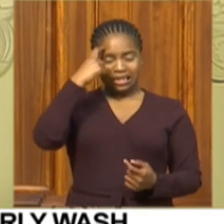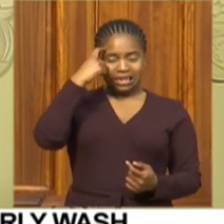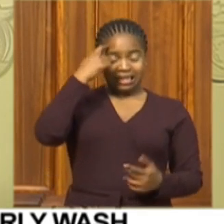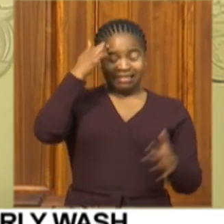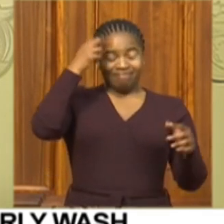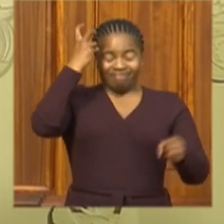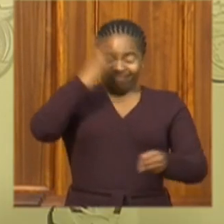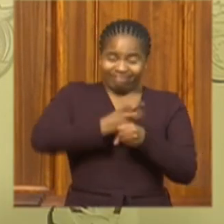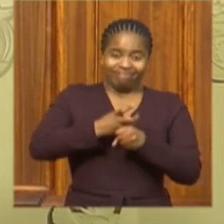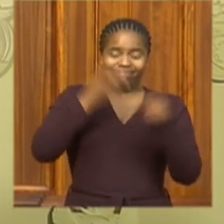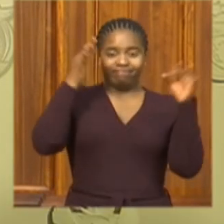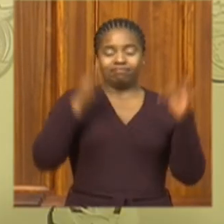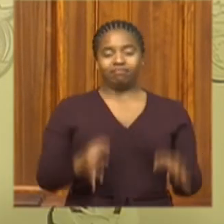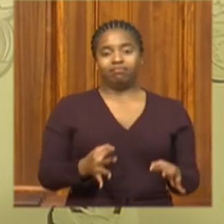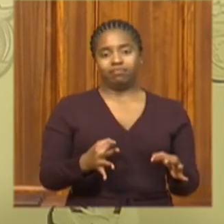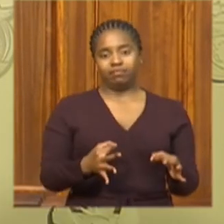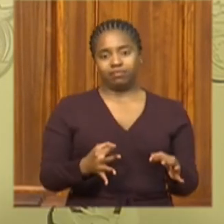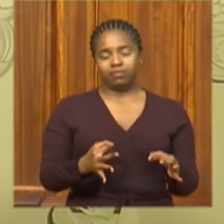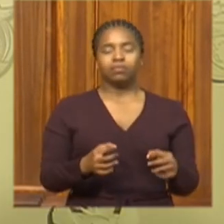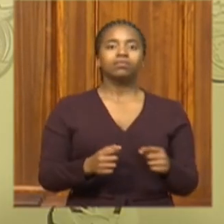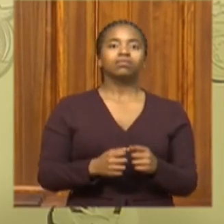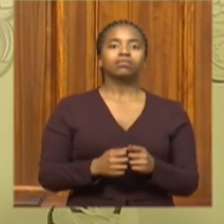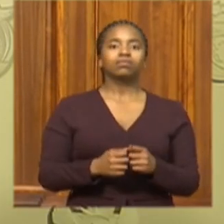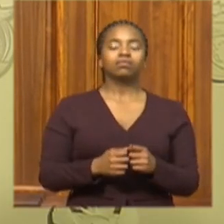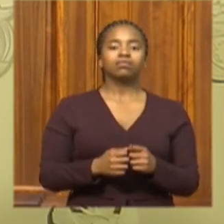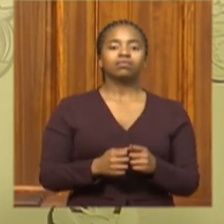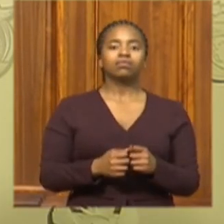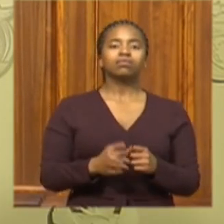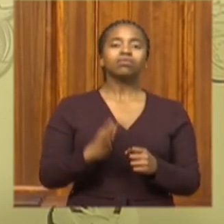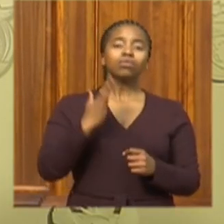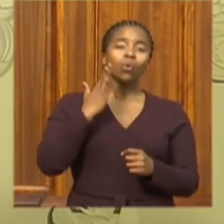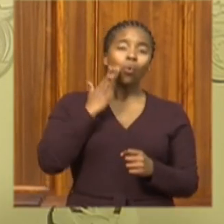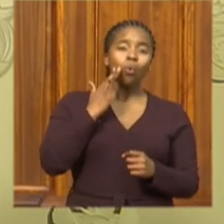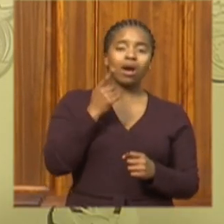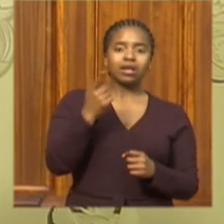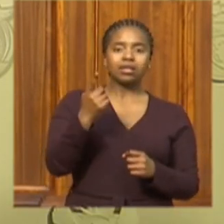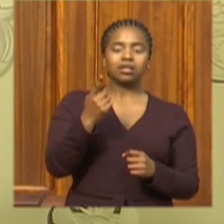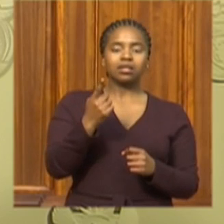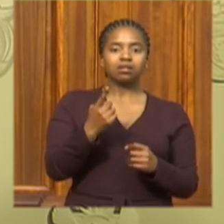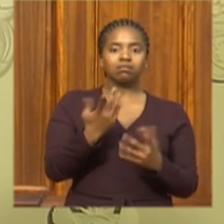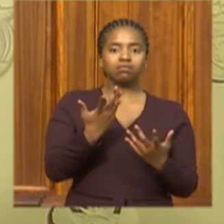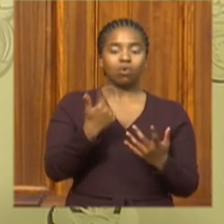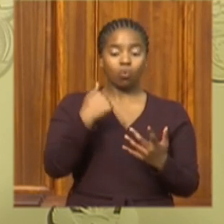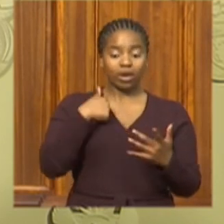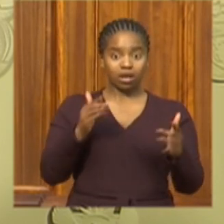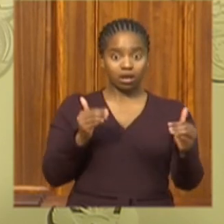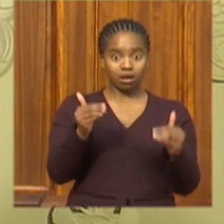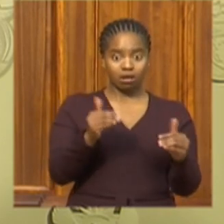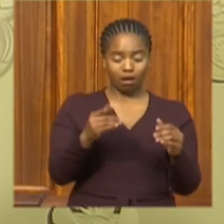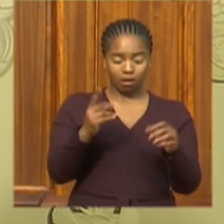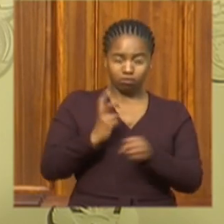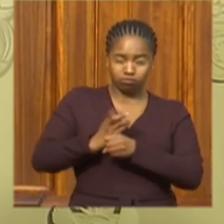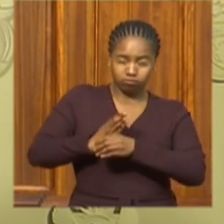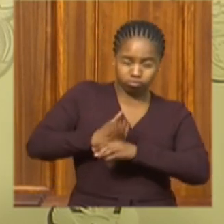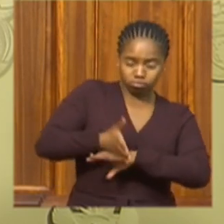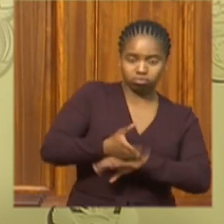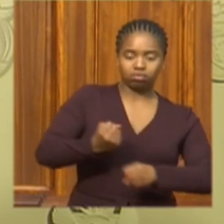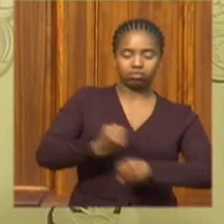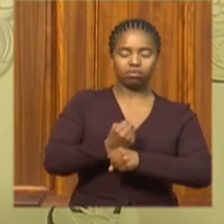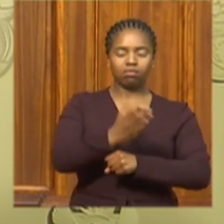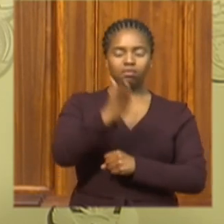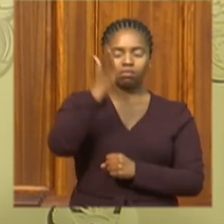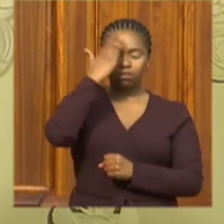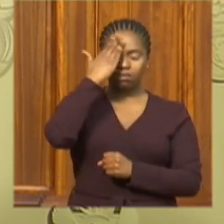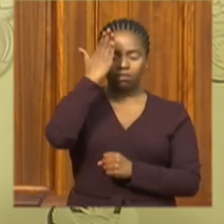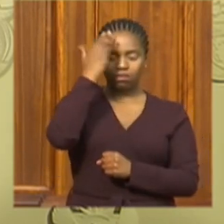far-reaching consequences. While the measures we have taken have resulted in great hardship, we know